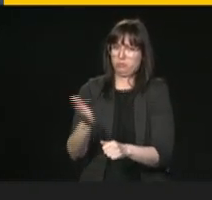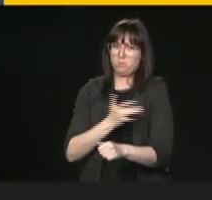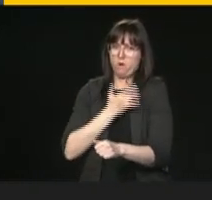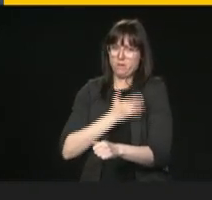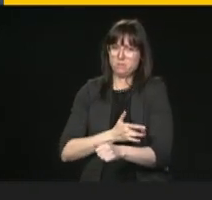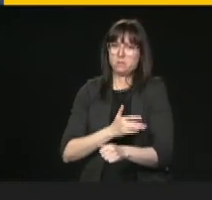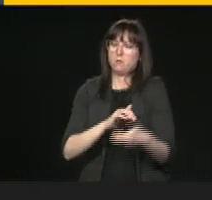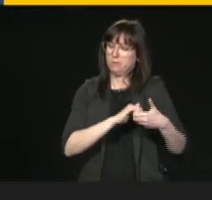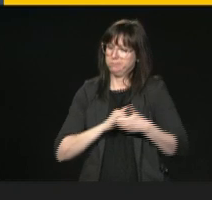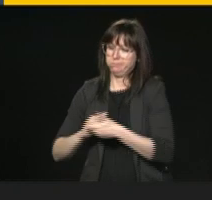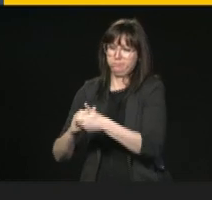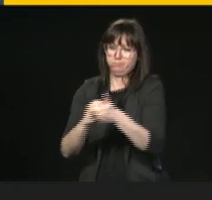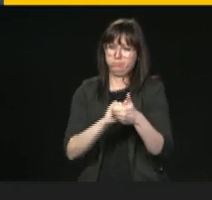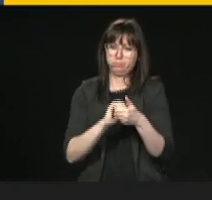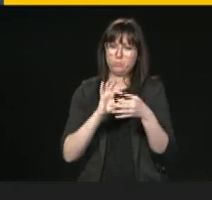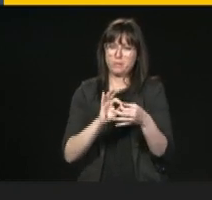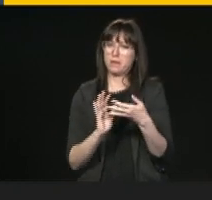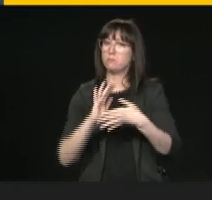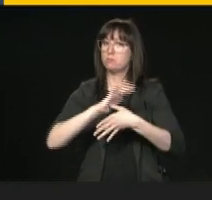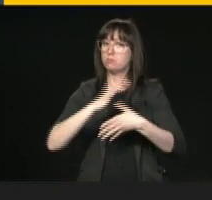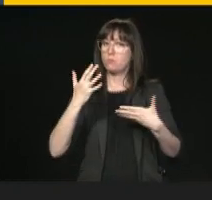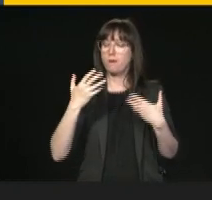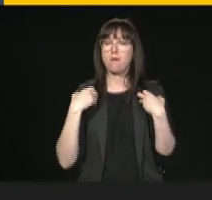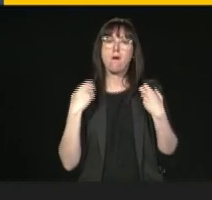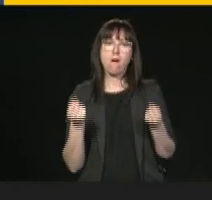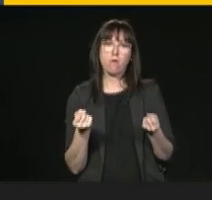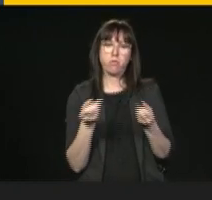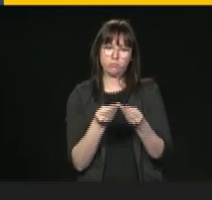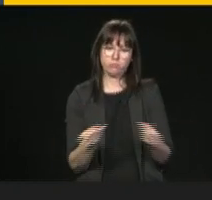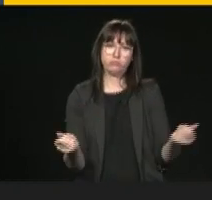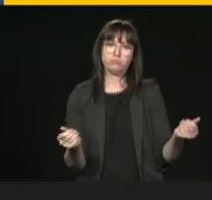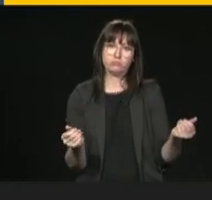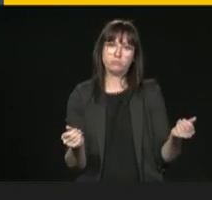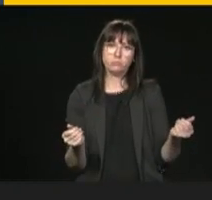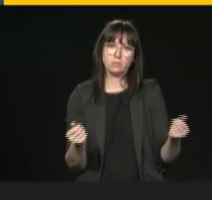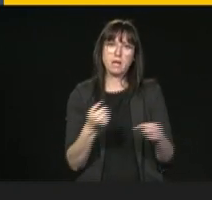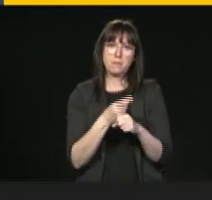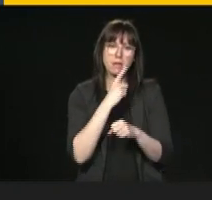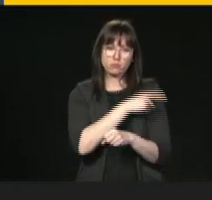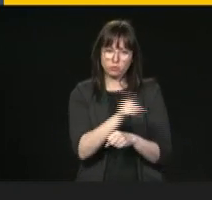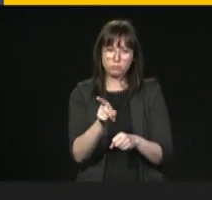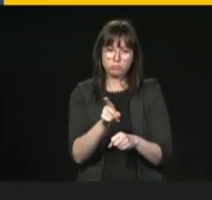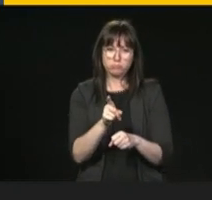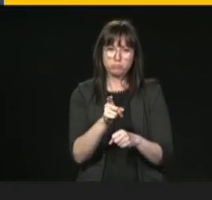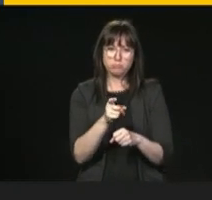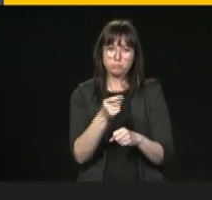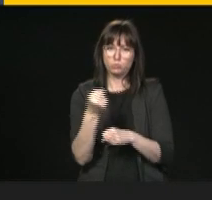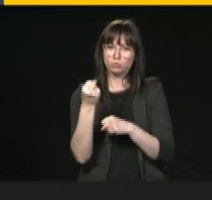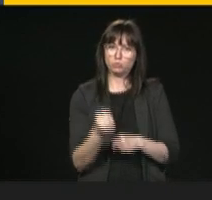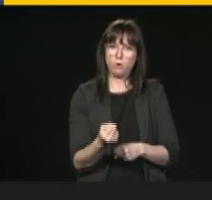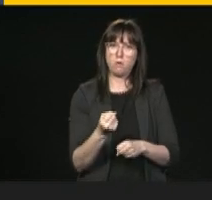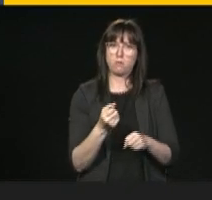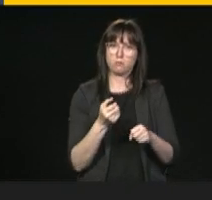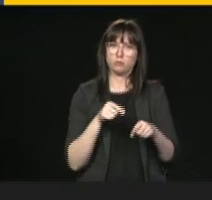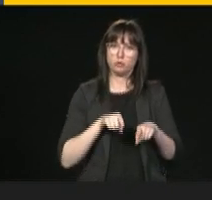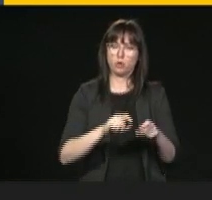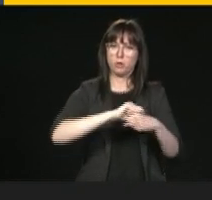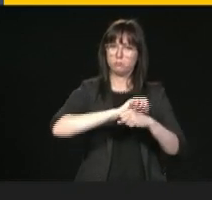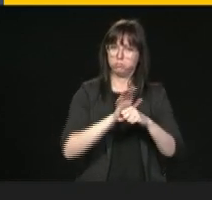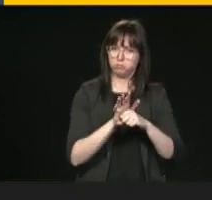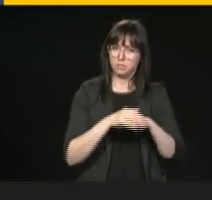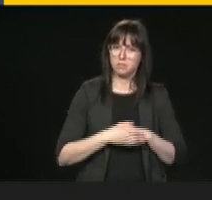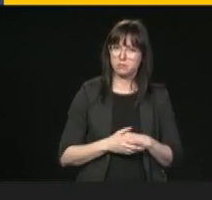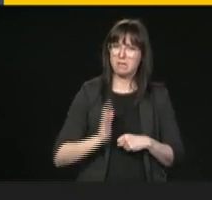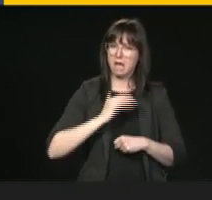foremost and make sure that they're resilient also in the face of this issue. So that's our continuing goal. I know the governor